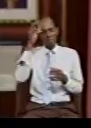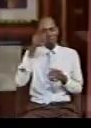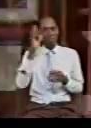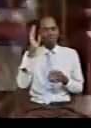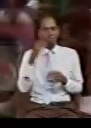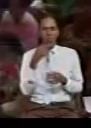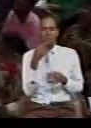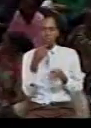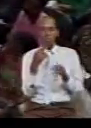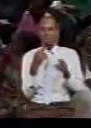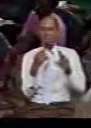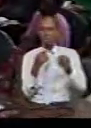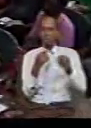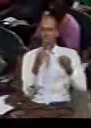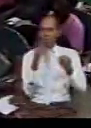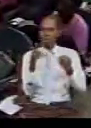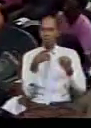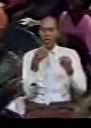say no.